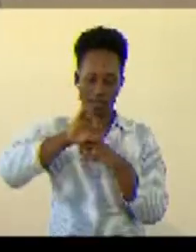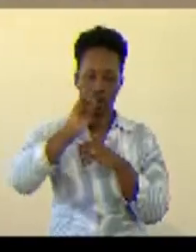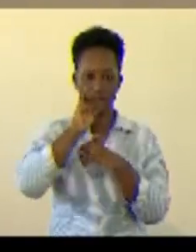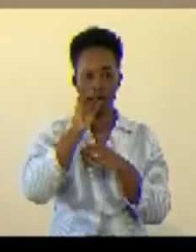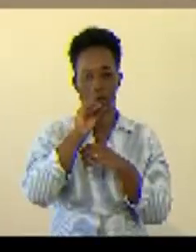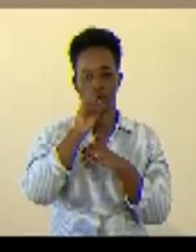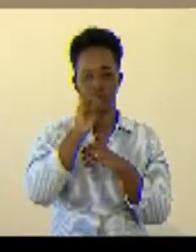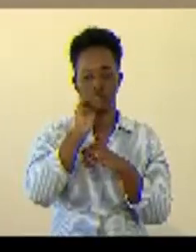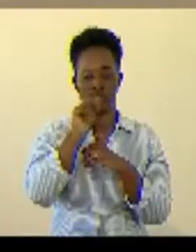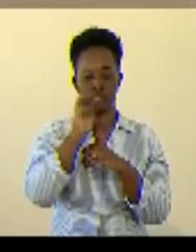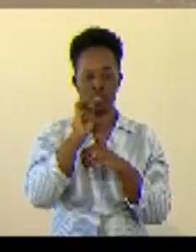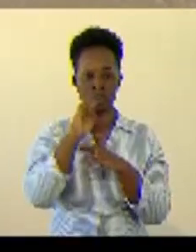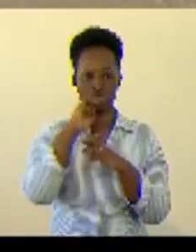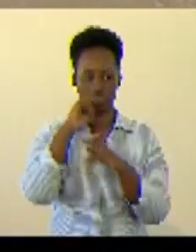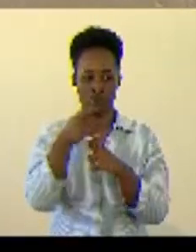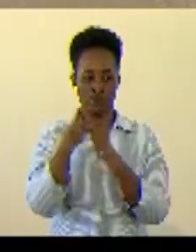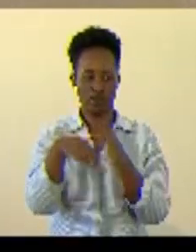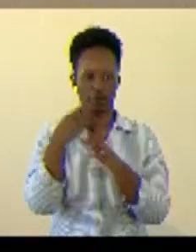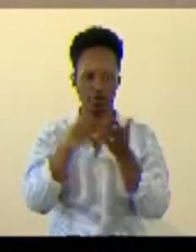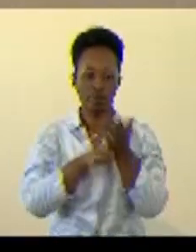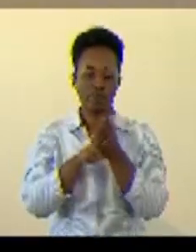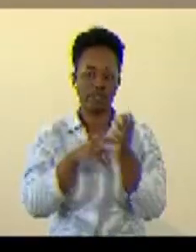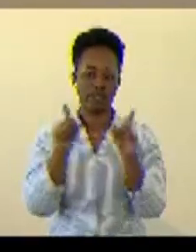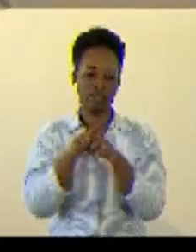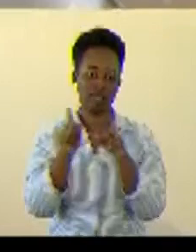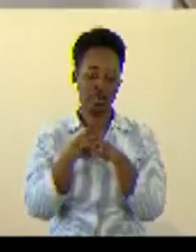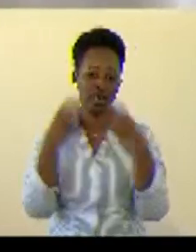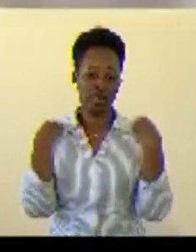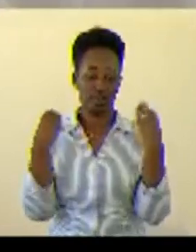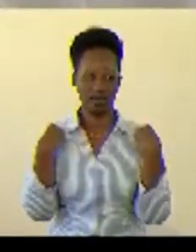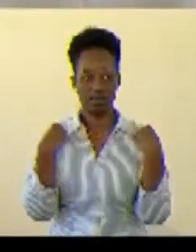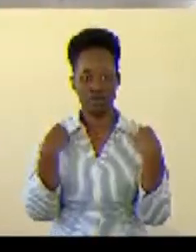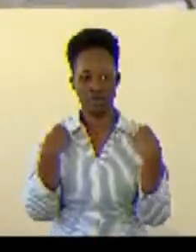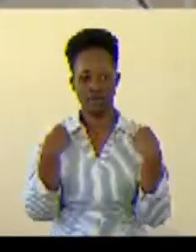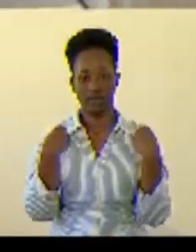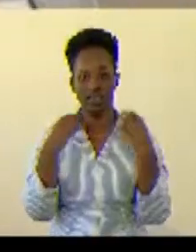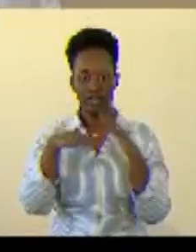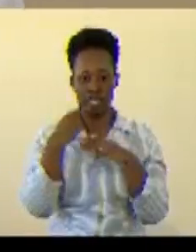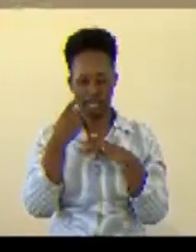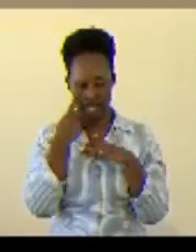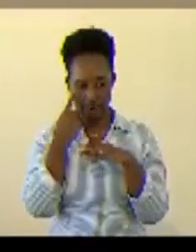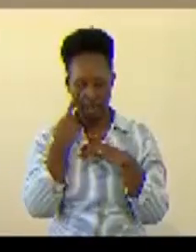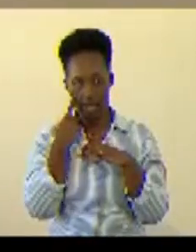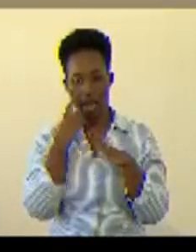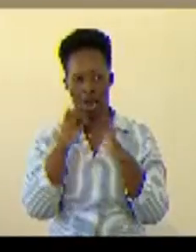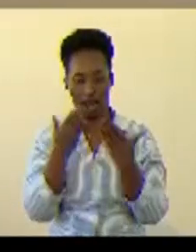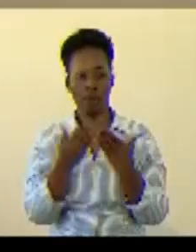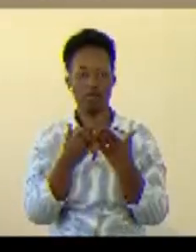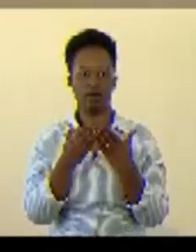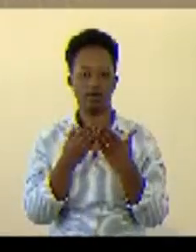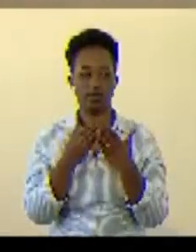In it, we are going to be using it as a control experiment. Then I have to test, I add the iodine